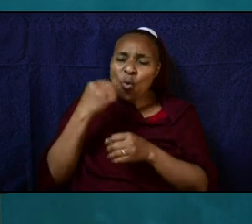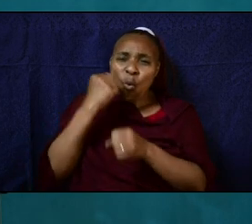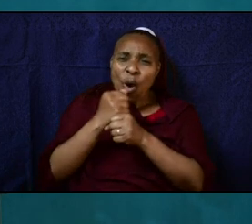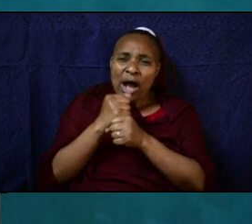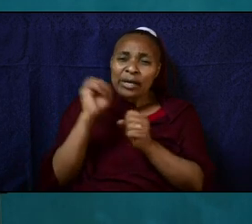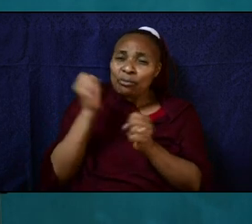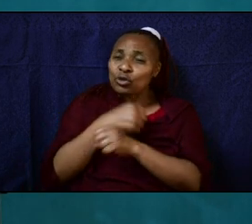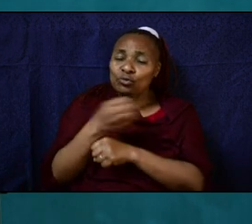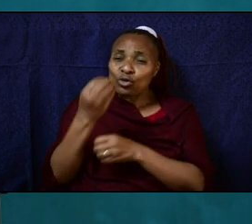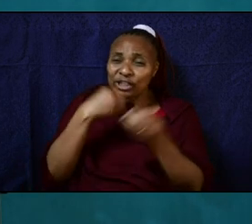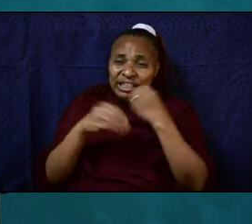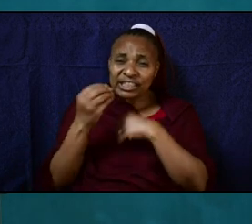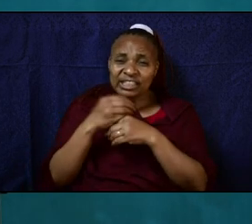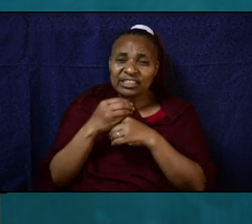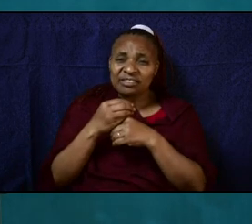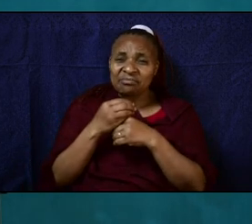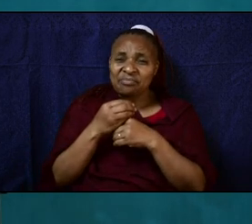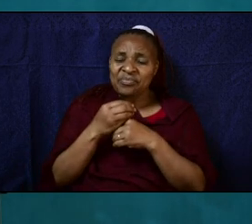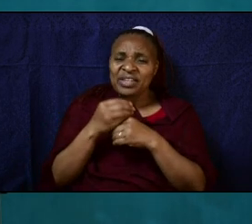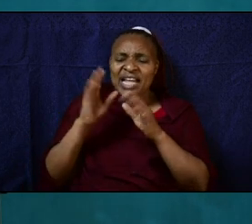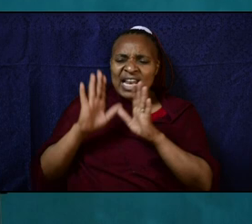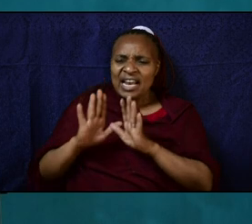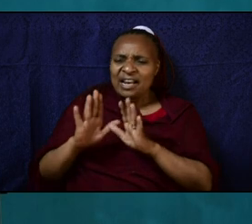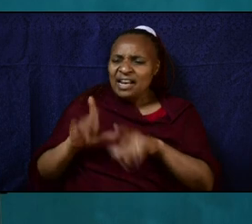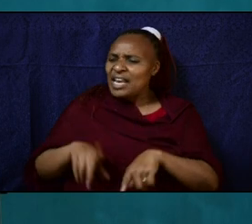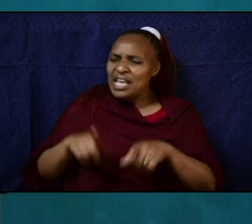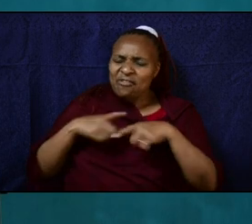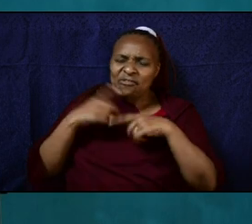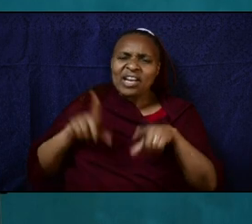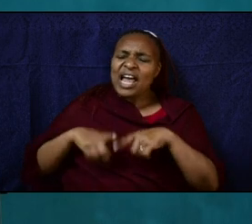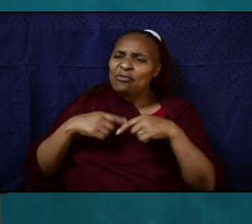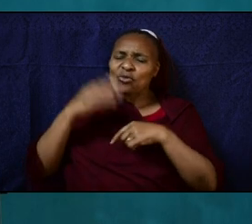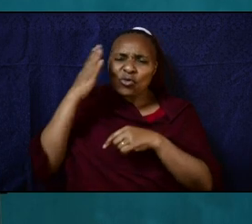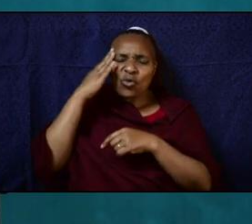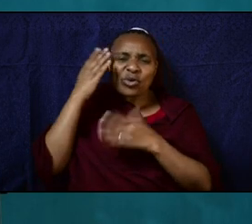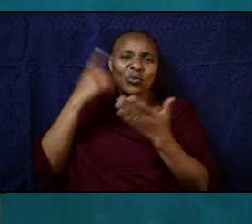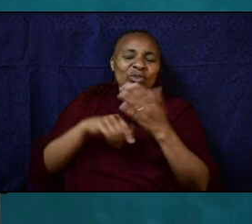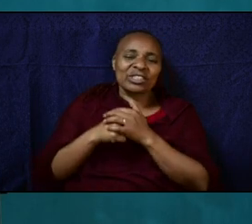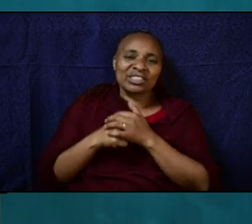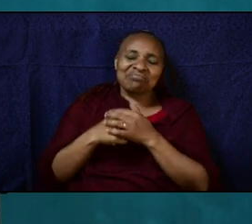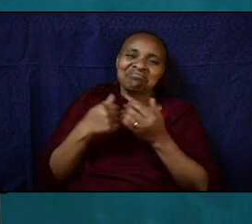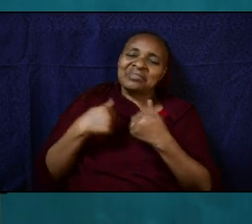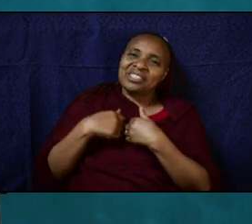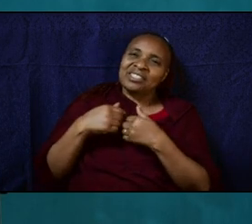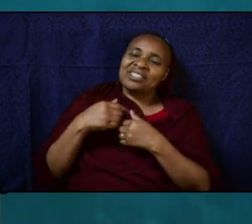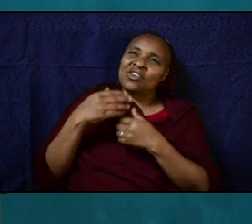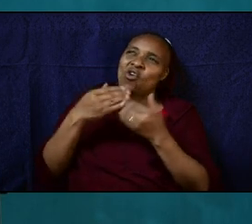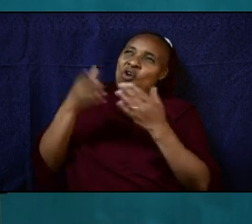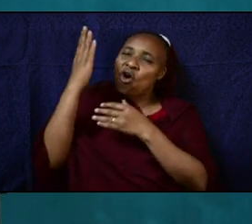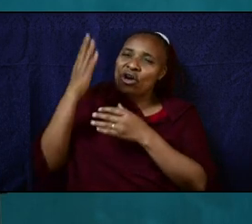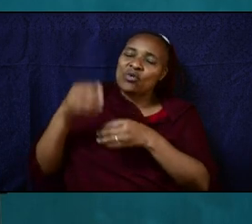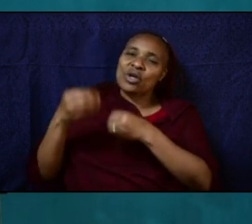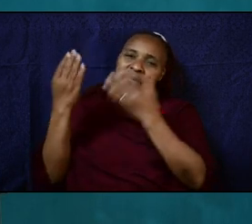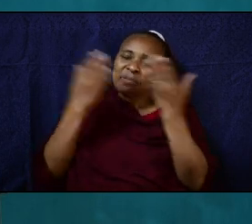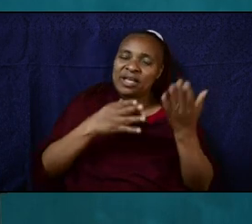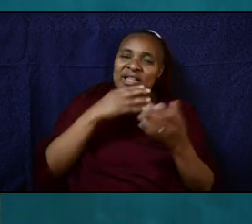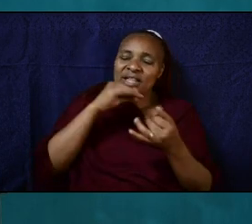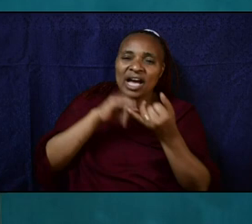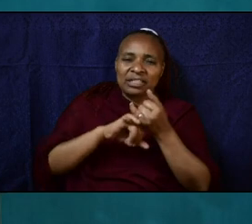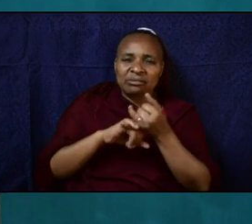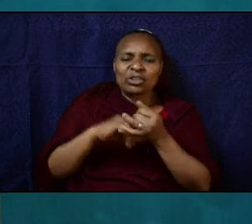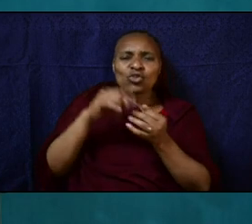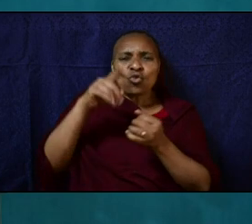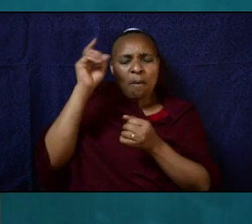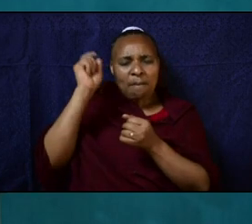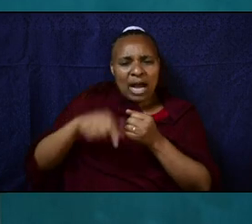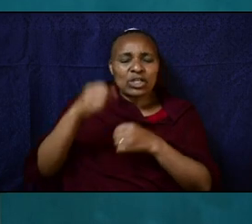eat. So you cannot live your life just knowing that I'll reach the age, God will bring the husband, God will bring the wife. You